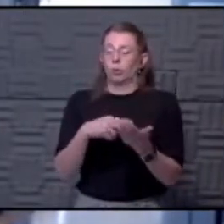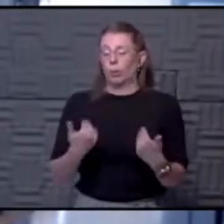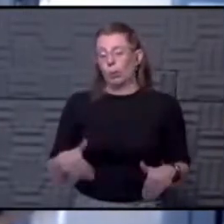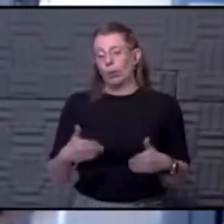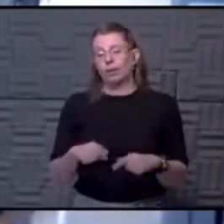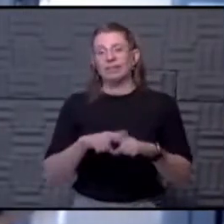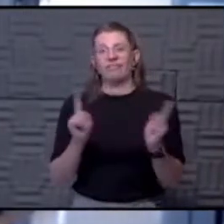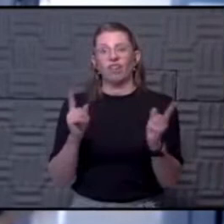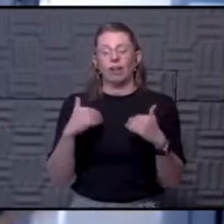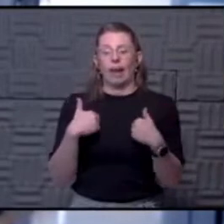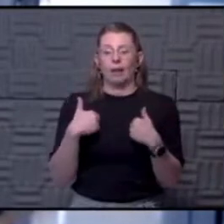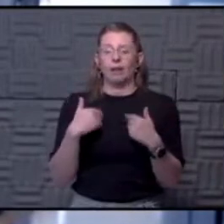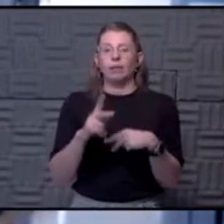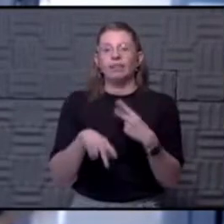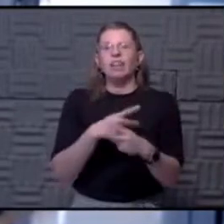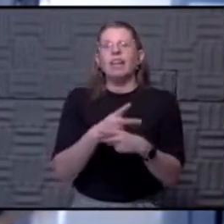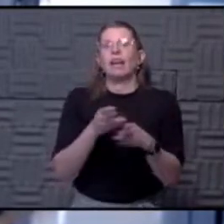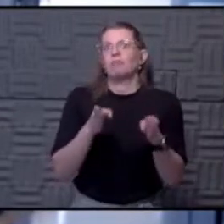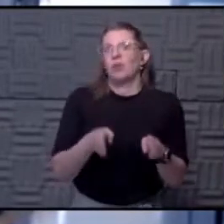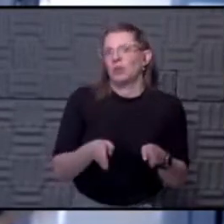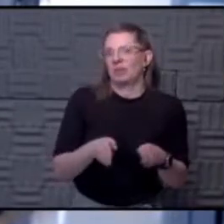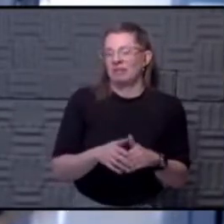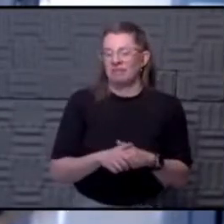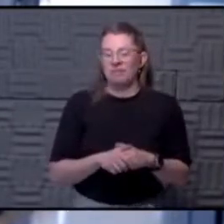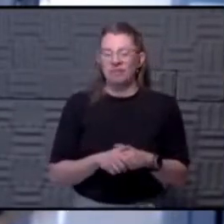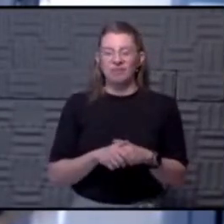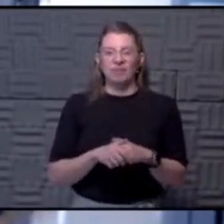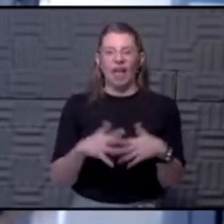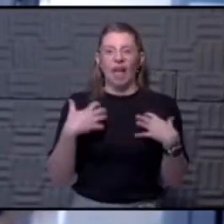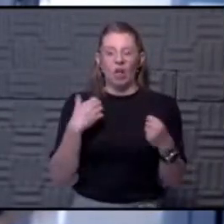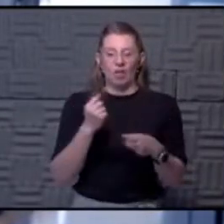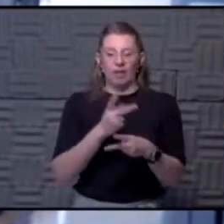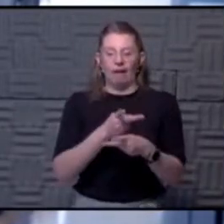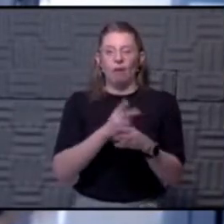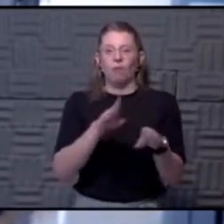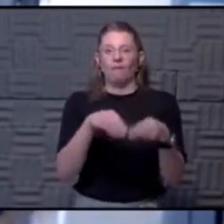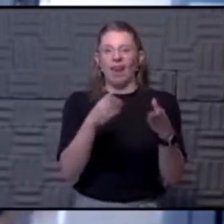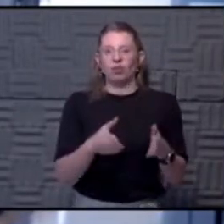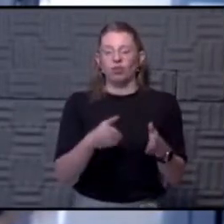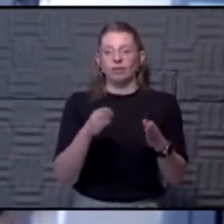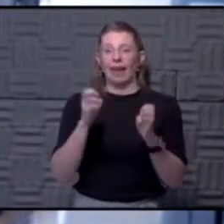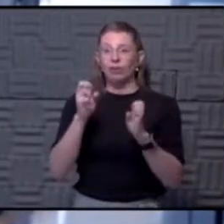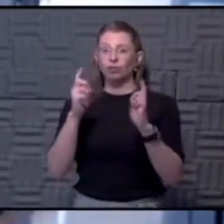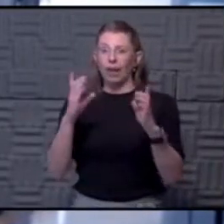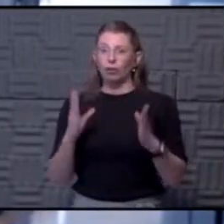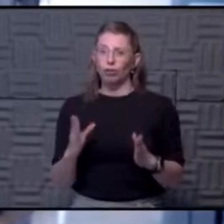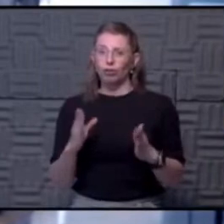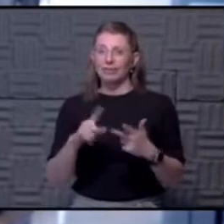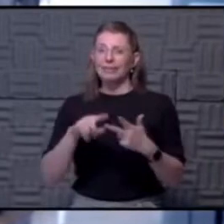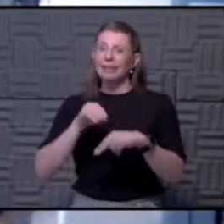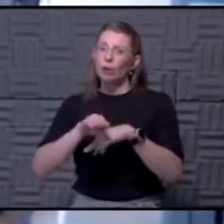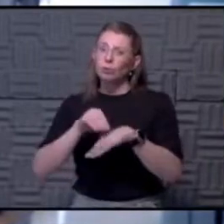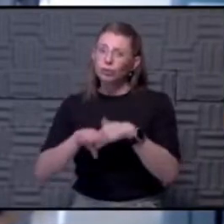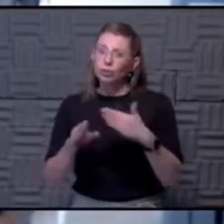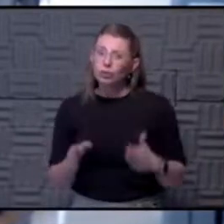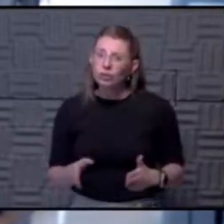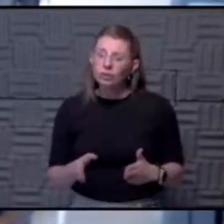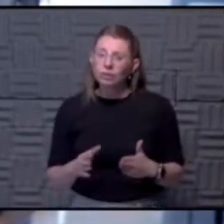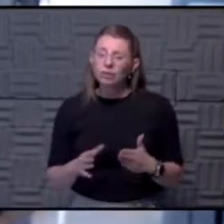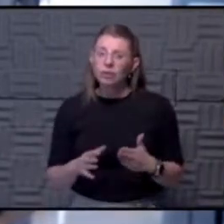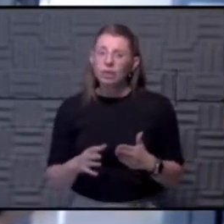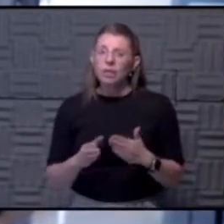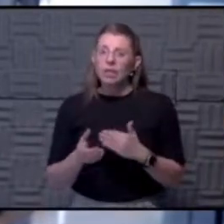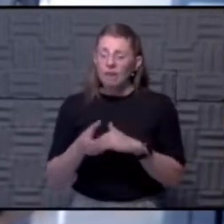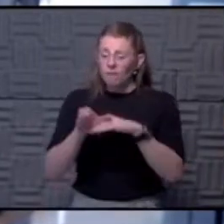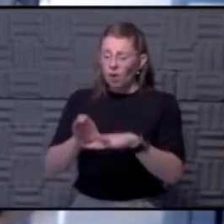a different kind of person. They're healthcare providers, they are educators, they are counselors, they are enforcers